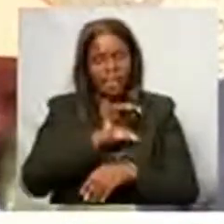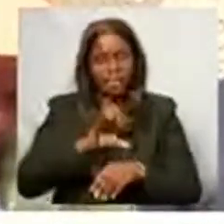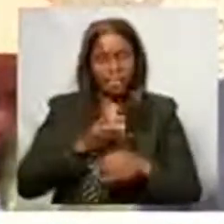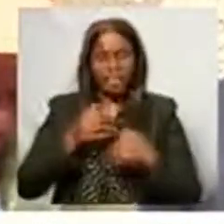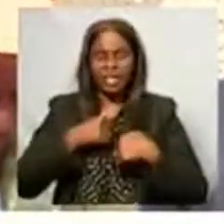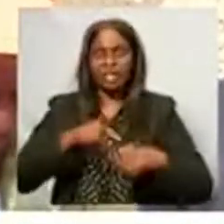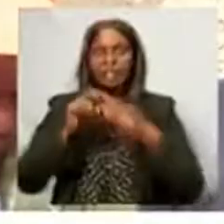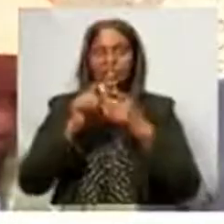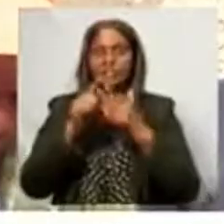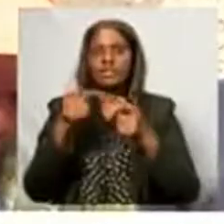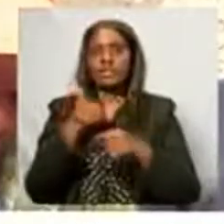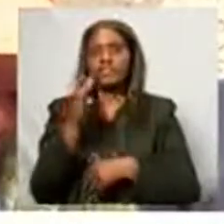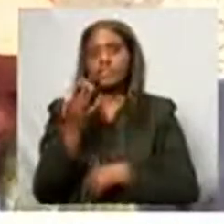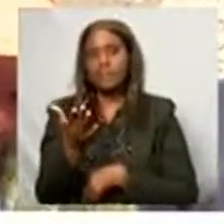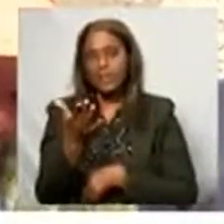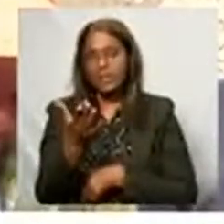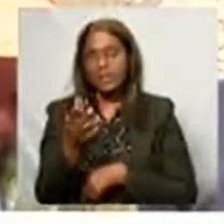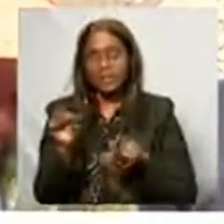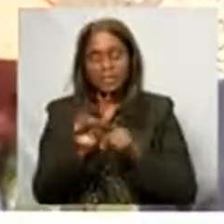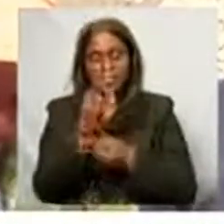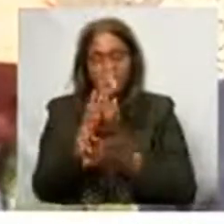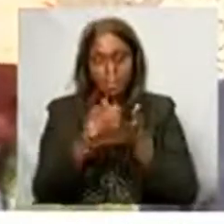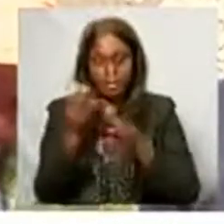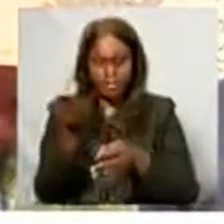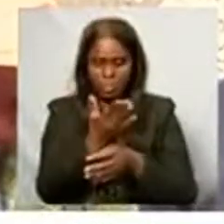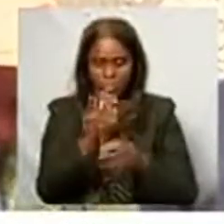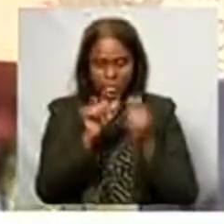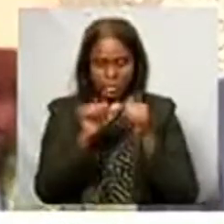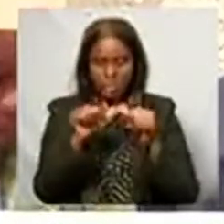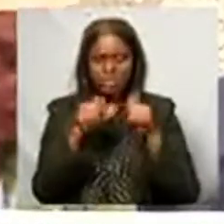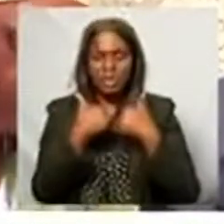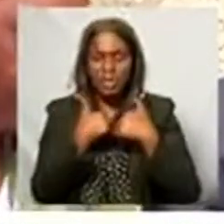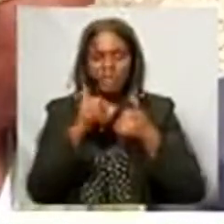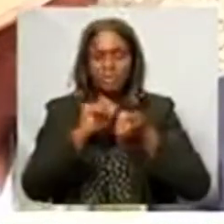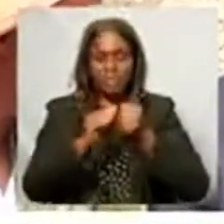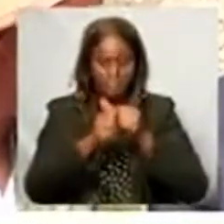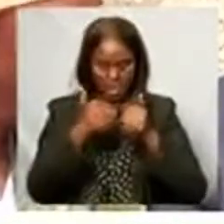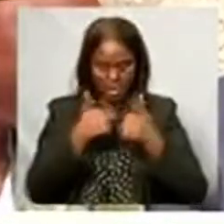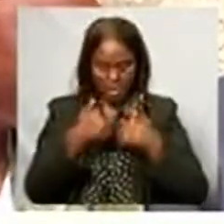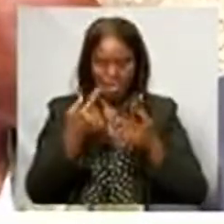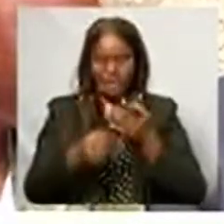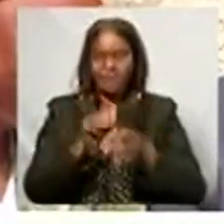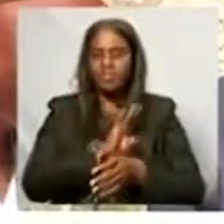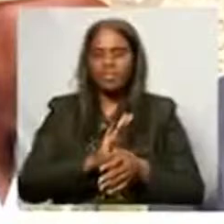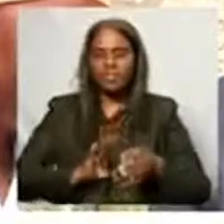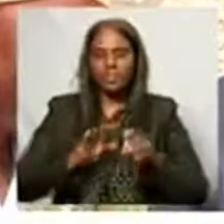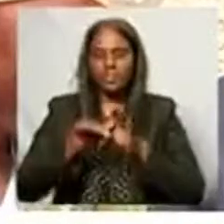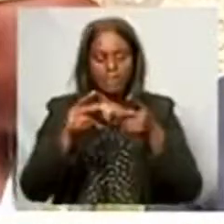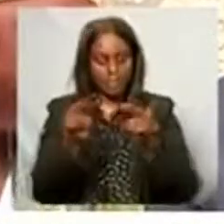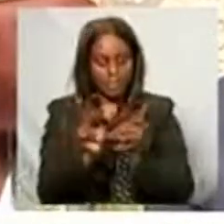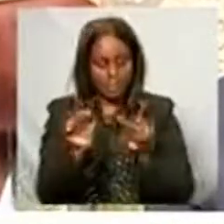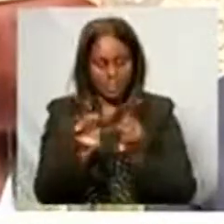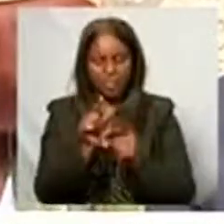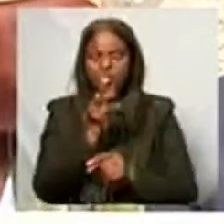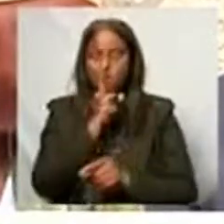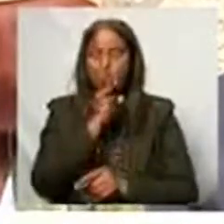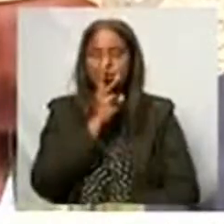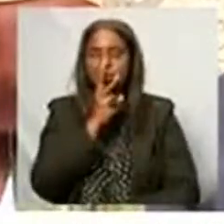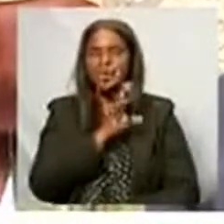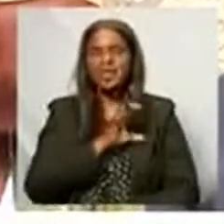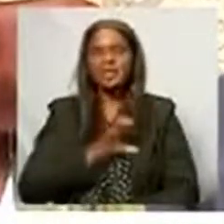challenge. And some of them still have gaps of boards in place, including these water utility